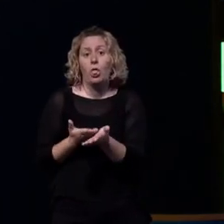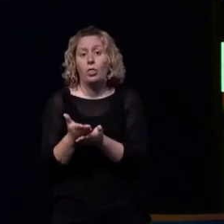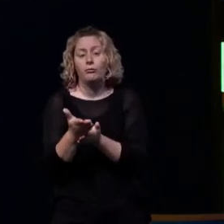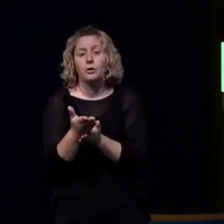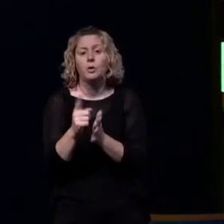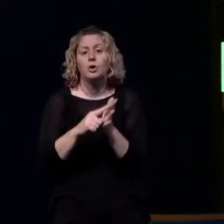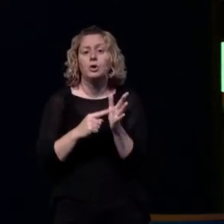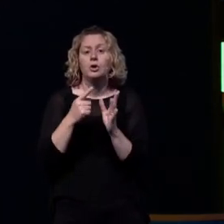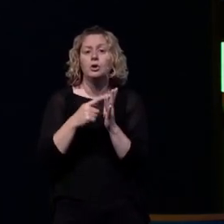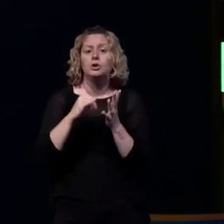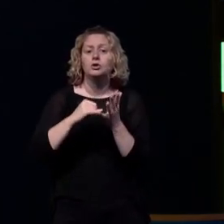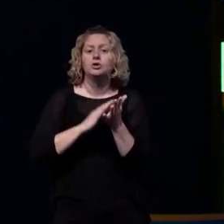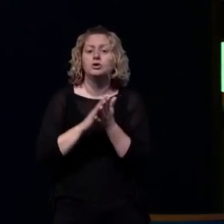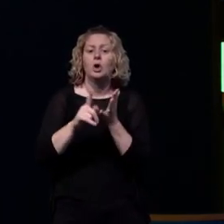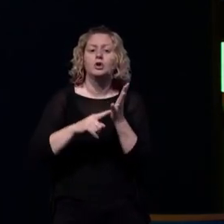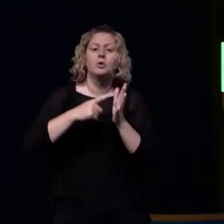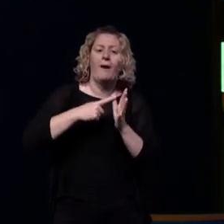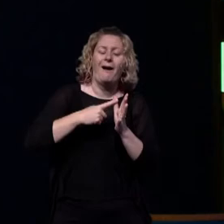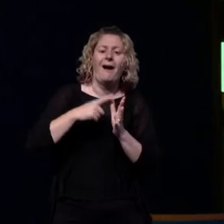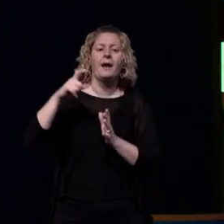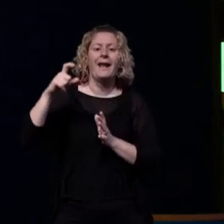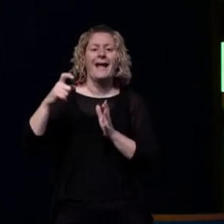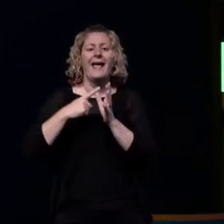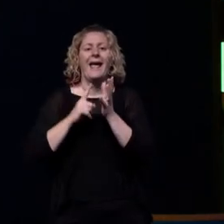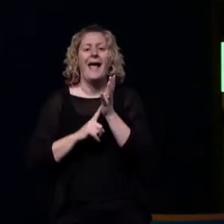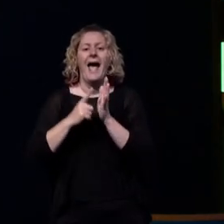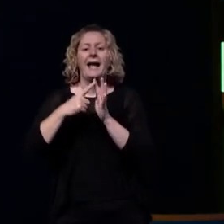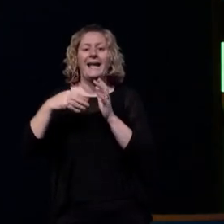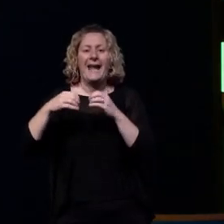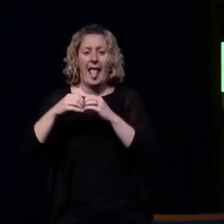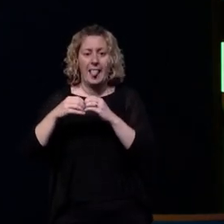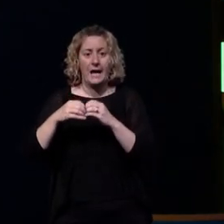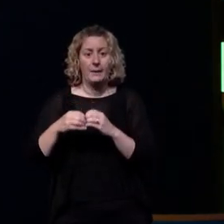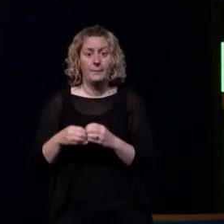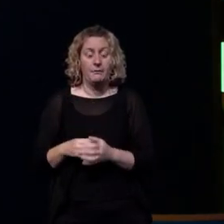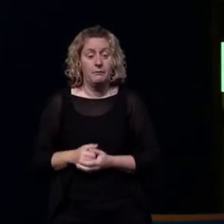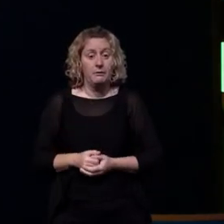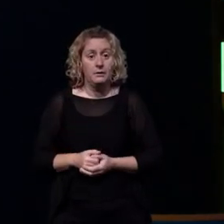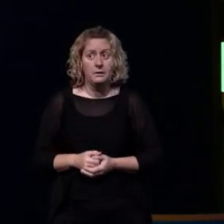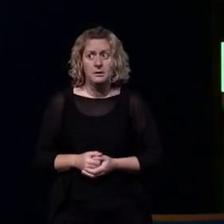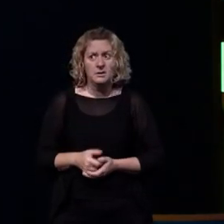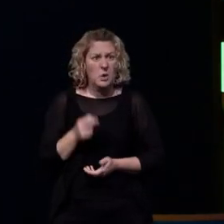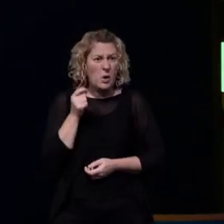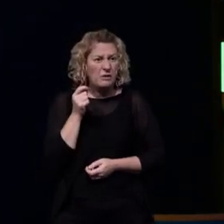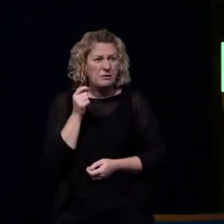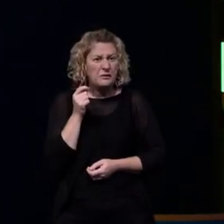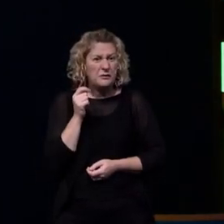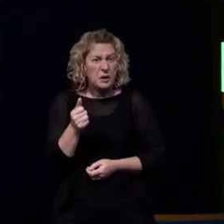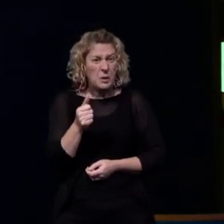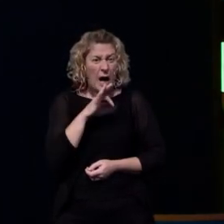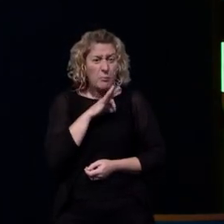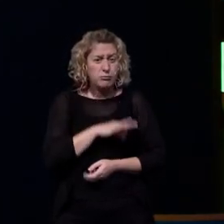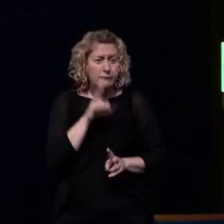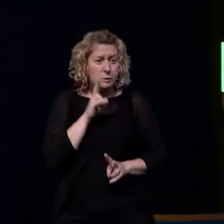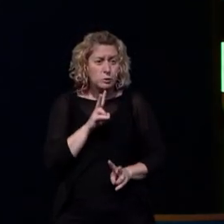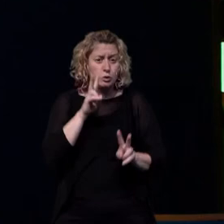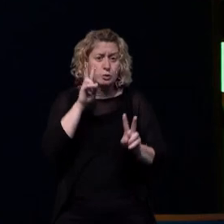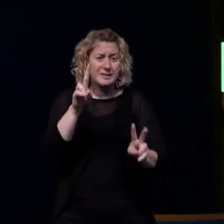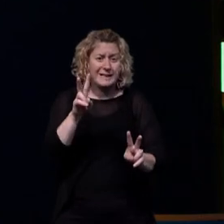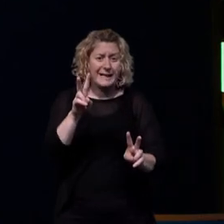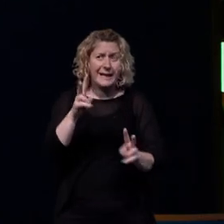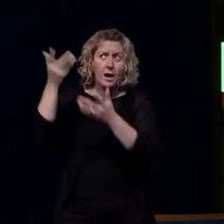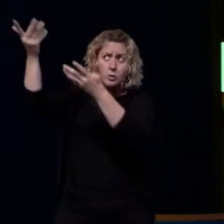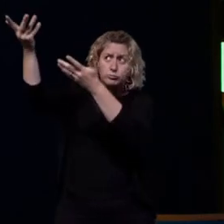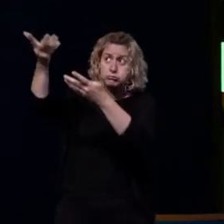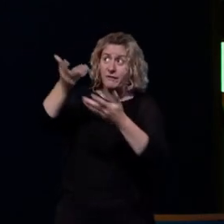So very few are privileged to see that God provides as God has provided. I mean,